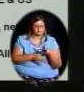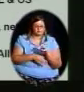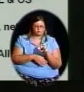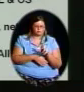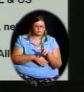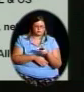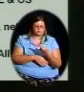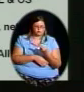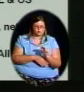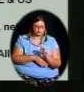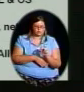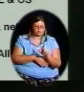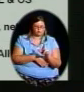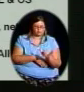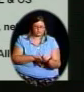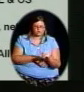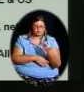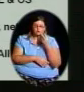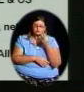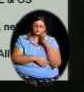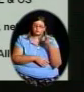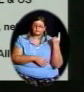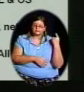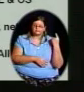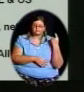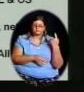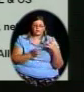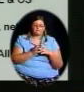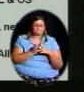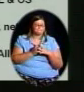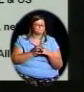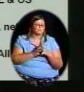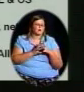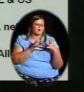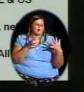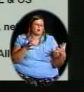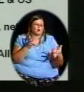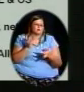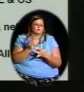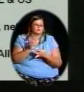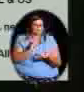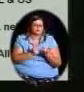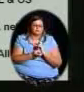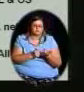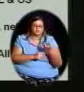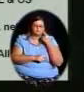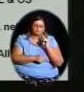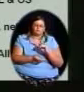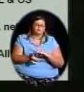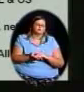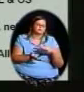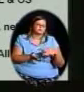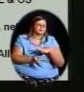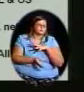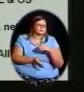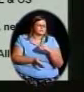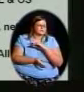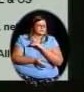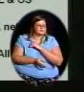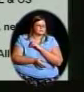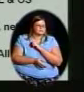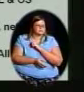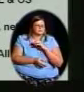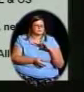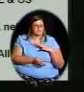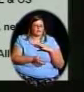also see that we've had a lot of technology changes for our students and our staff members over the summer, with replacements